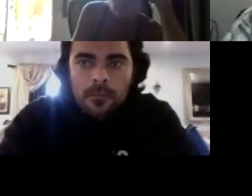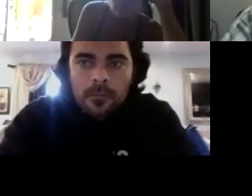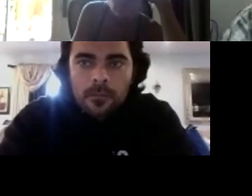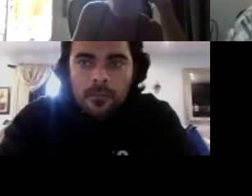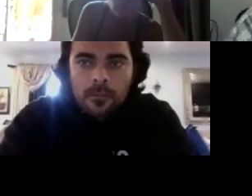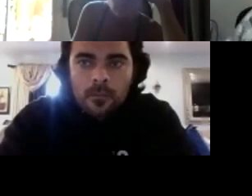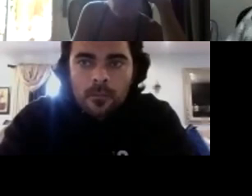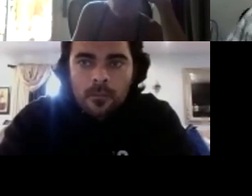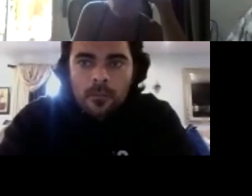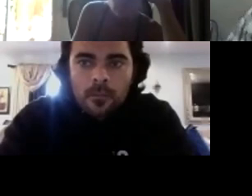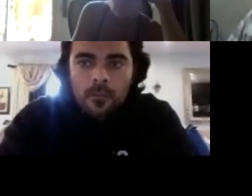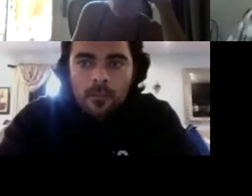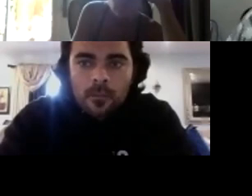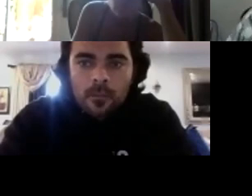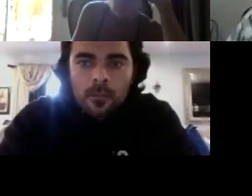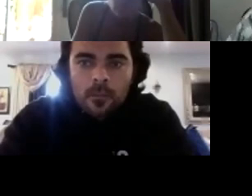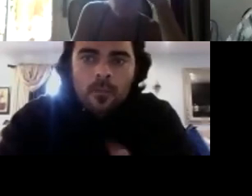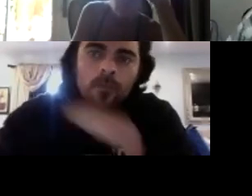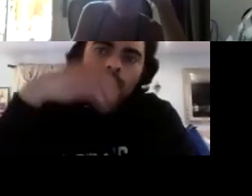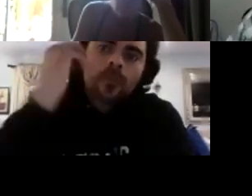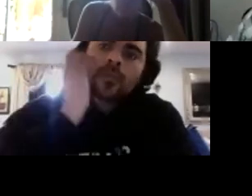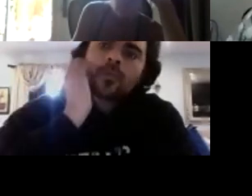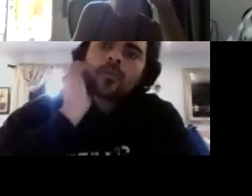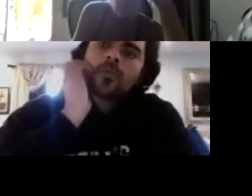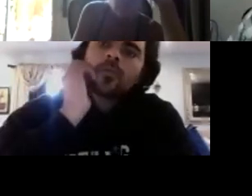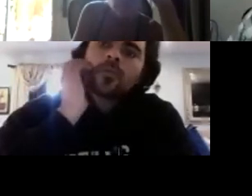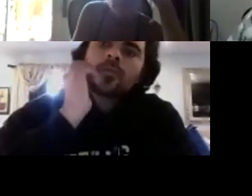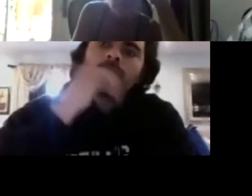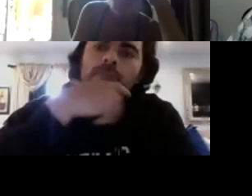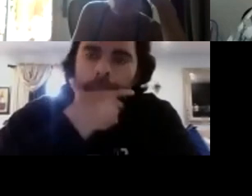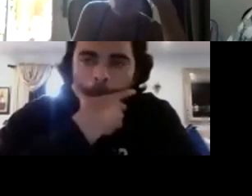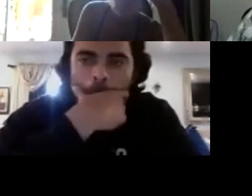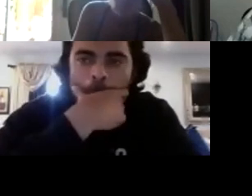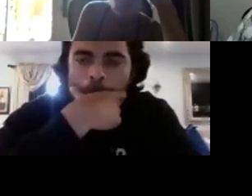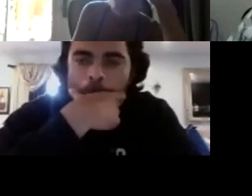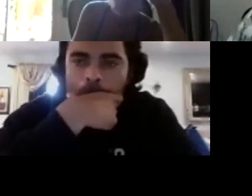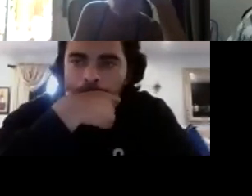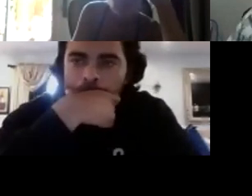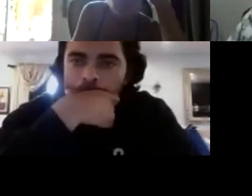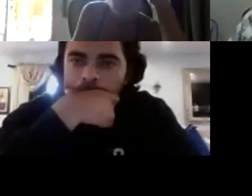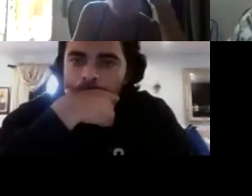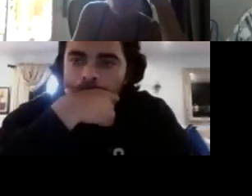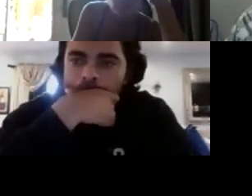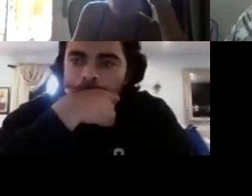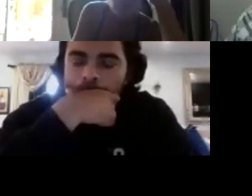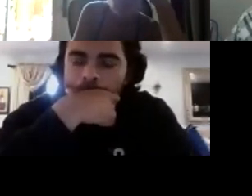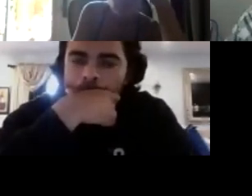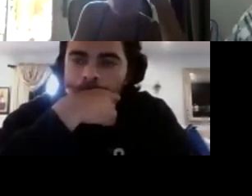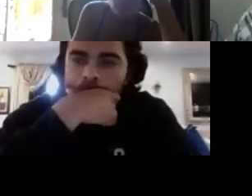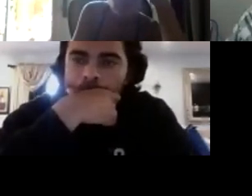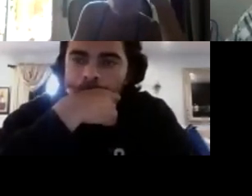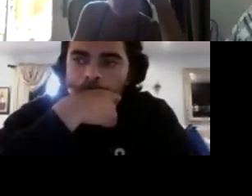not what's used in schools? You know, you start to believe that and you start to internalize that. And so you start